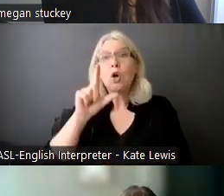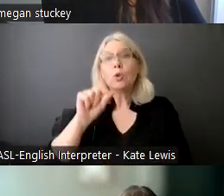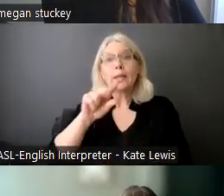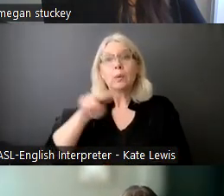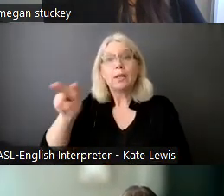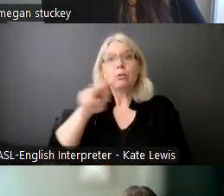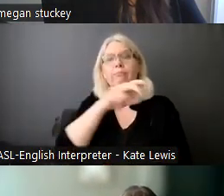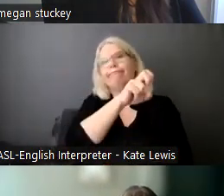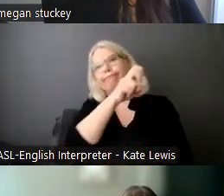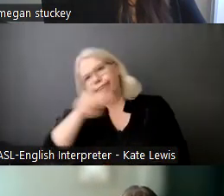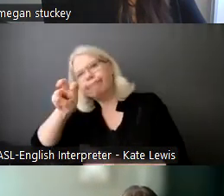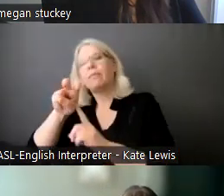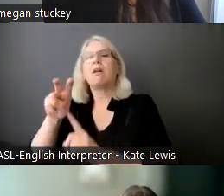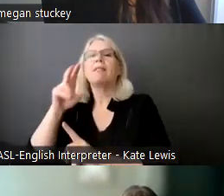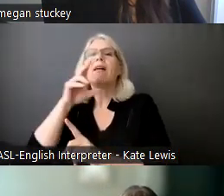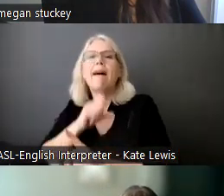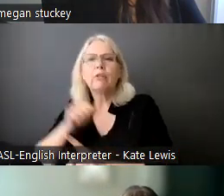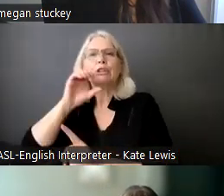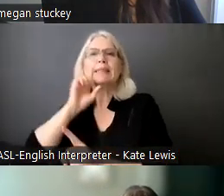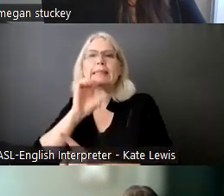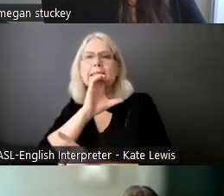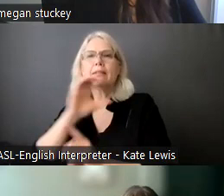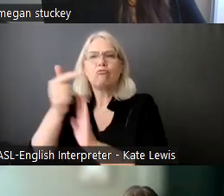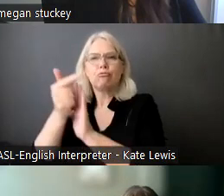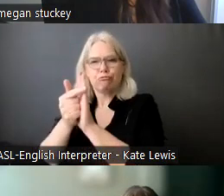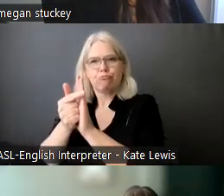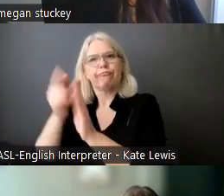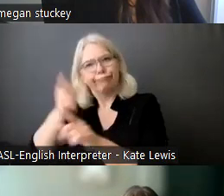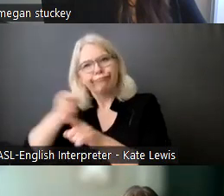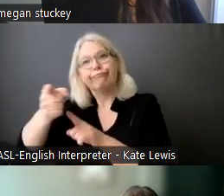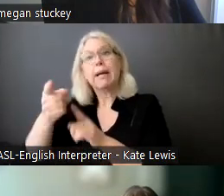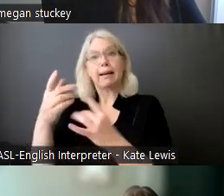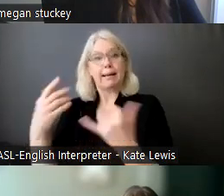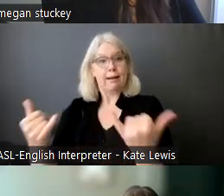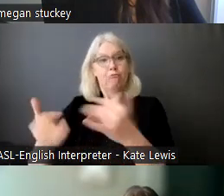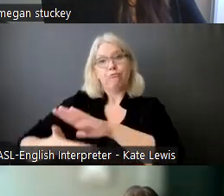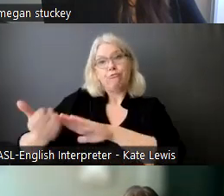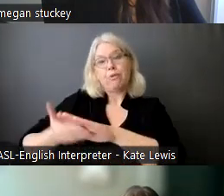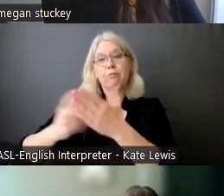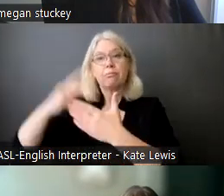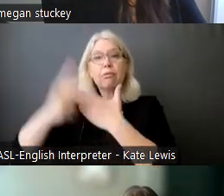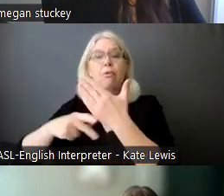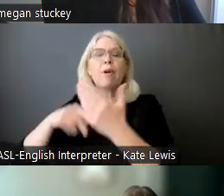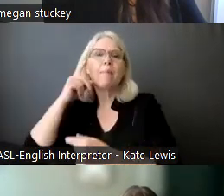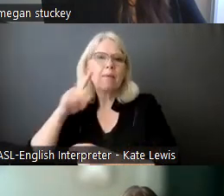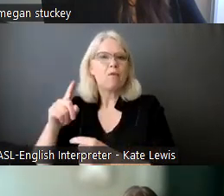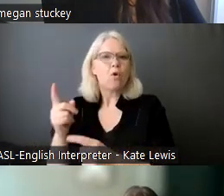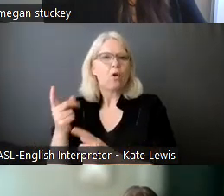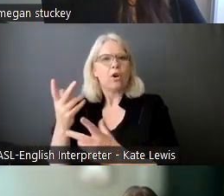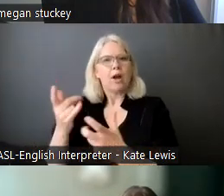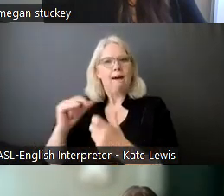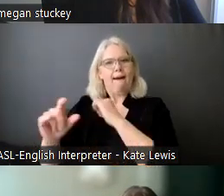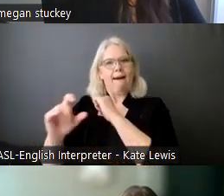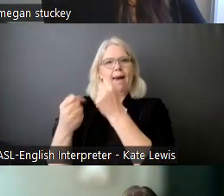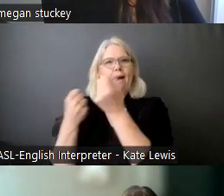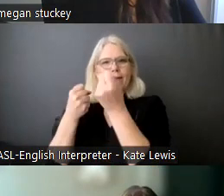and senior law and currently runs the Advocacy North for Elders and Senior program, providing legal services